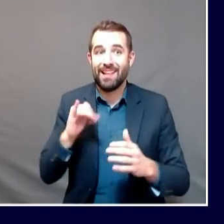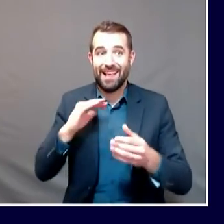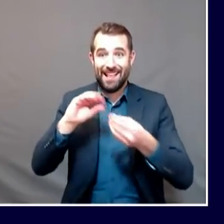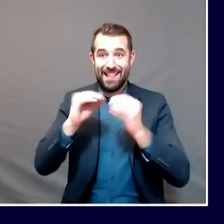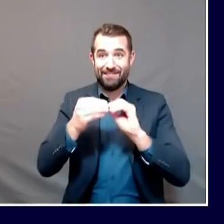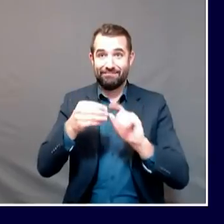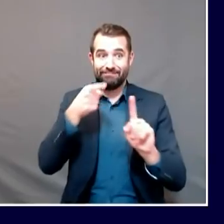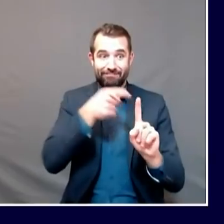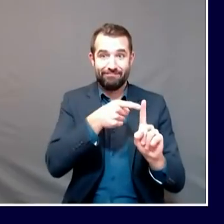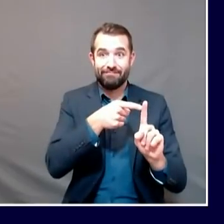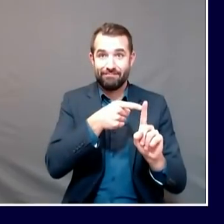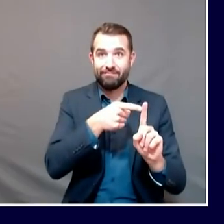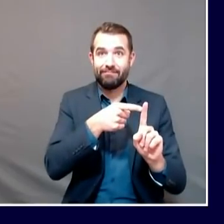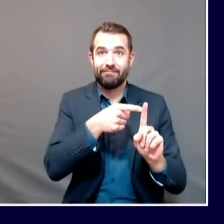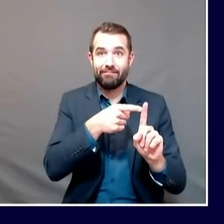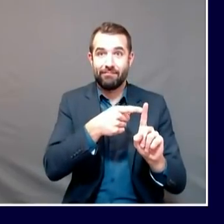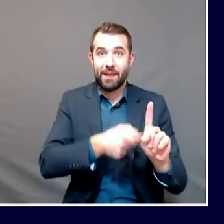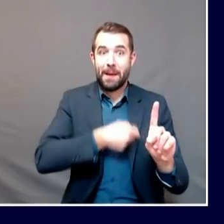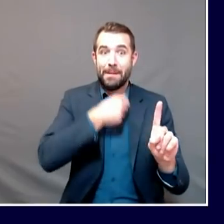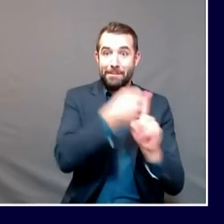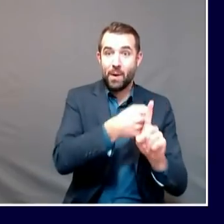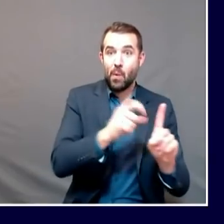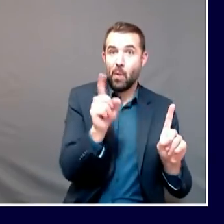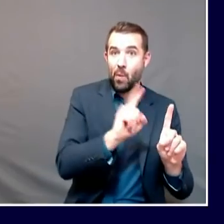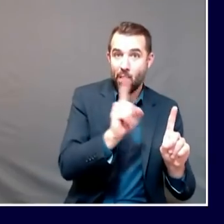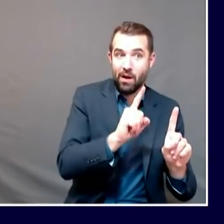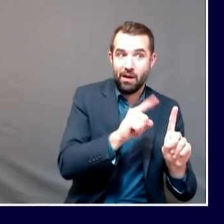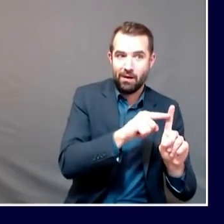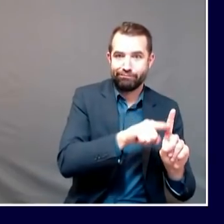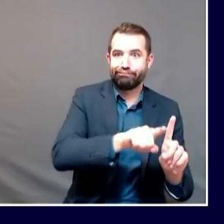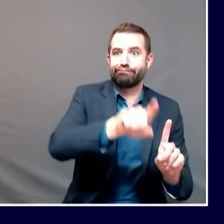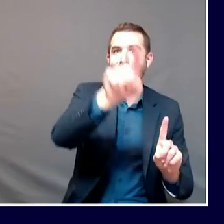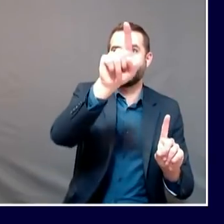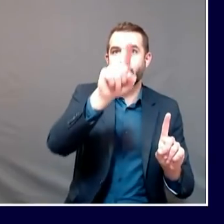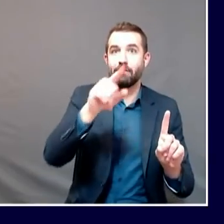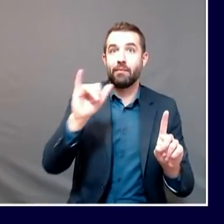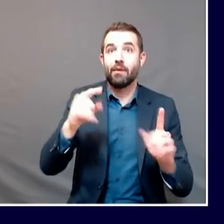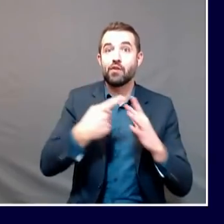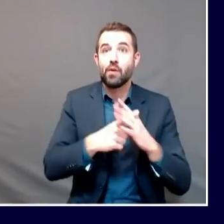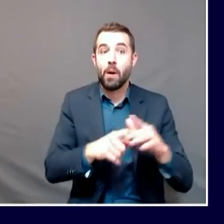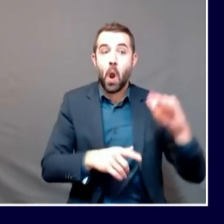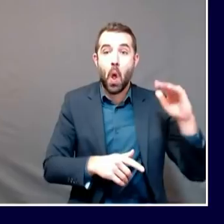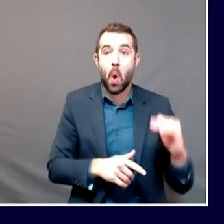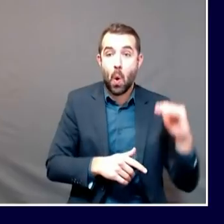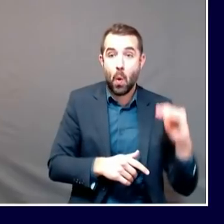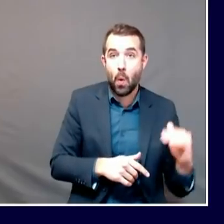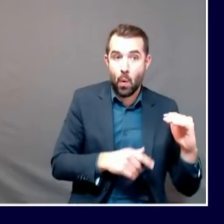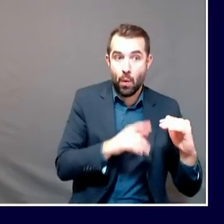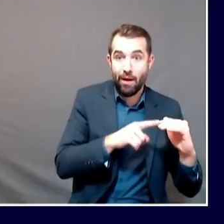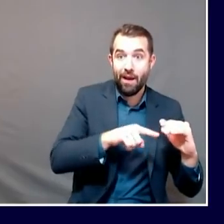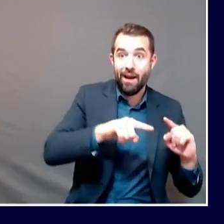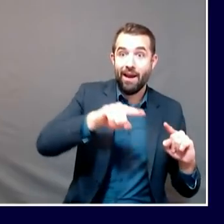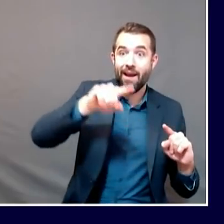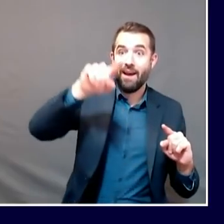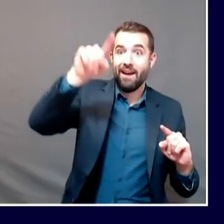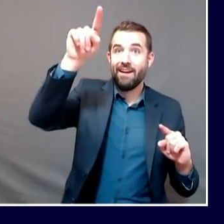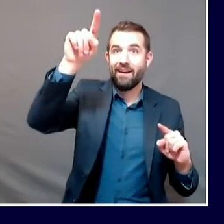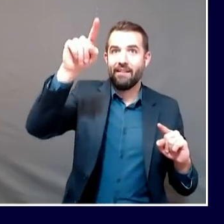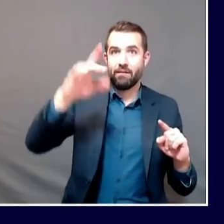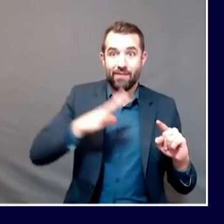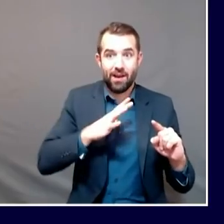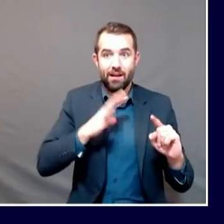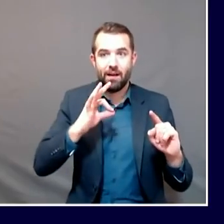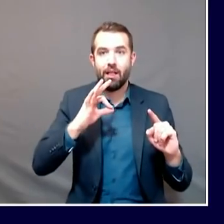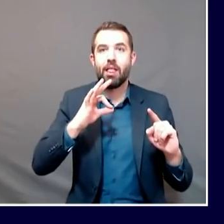a season where more people are expected to be gathering in close quarters for long periods of time, if you